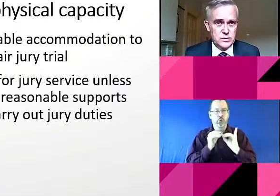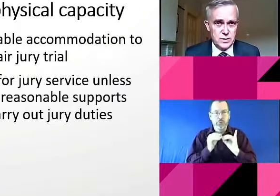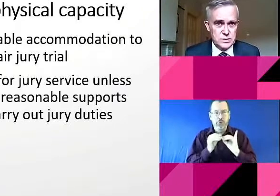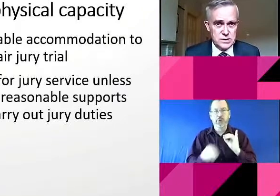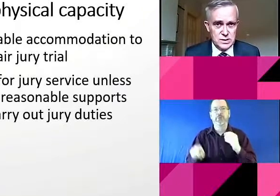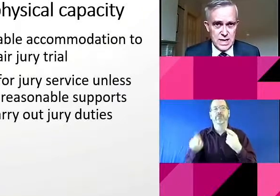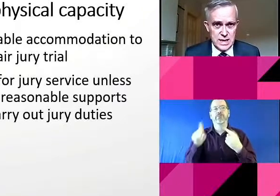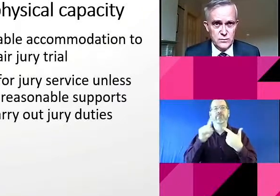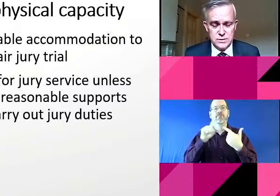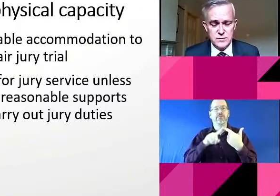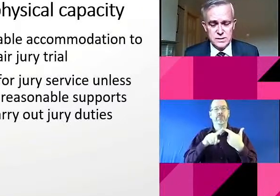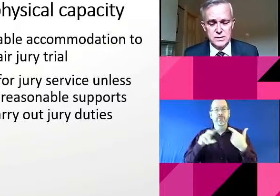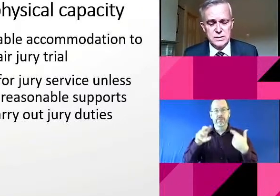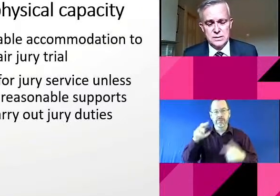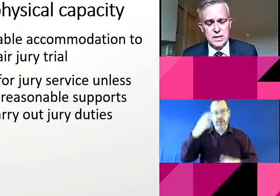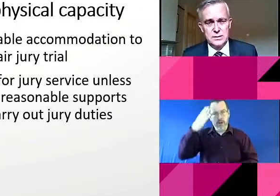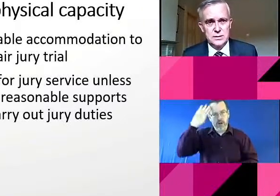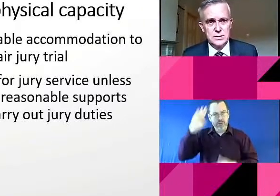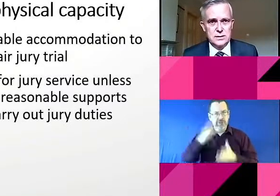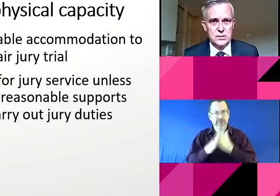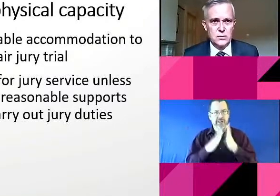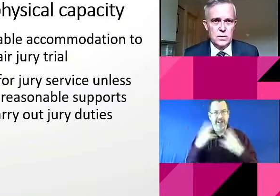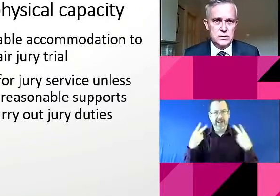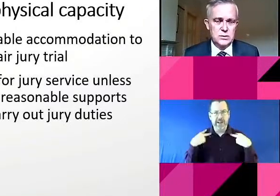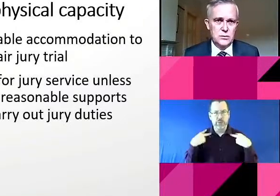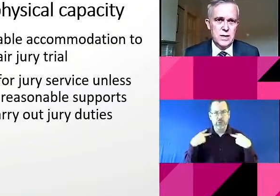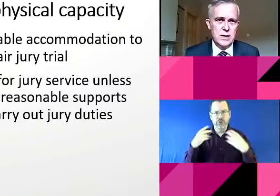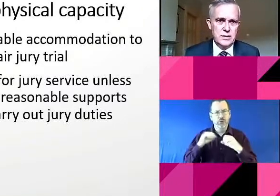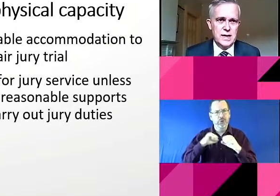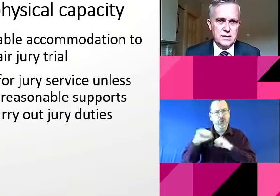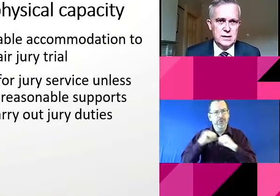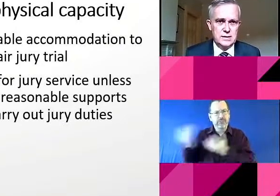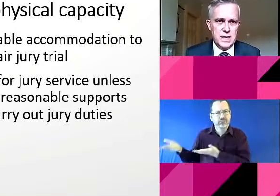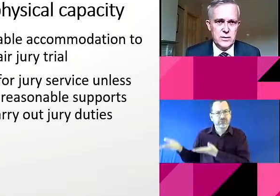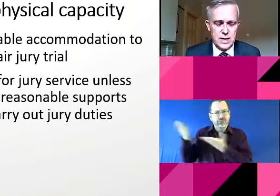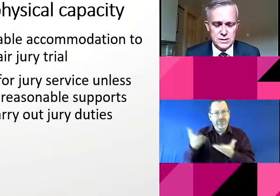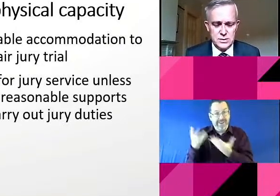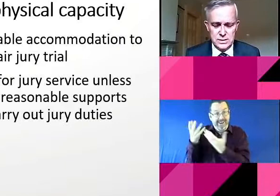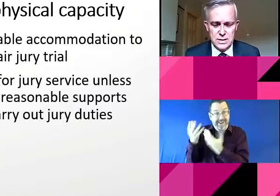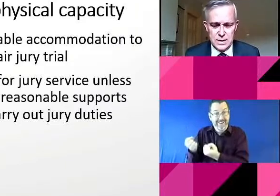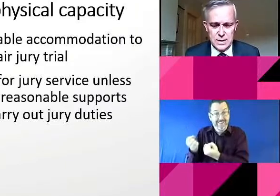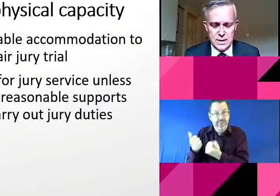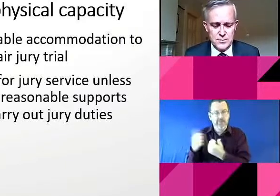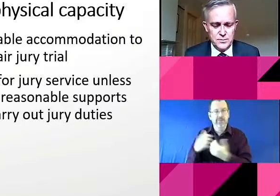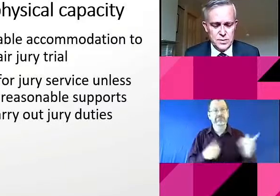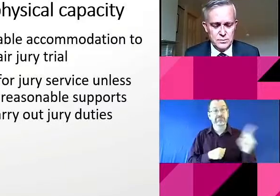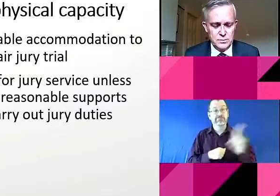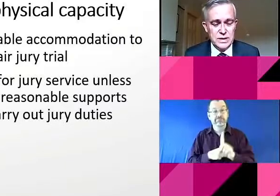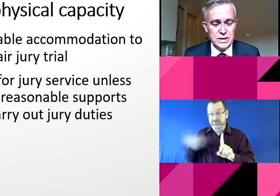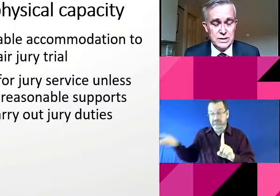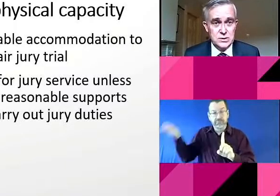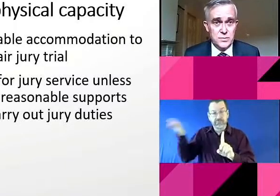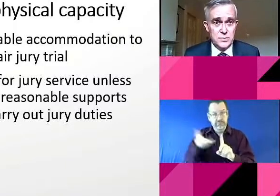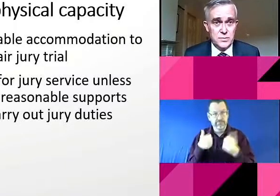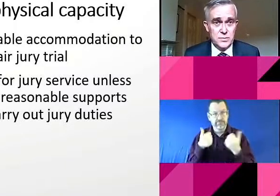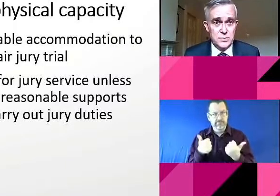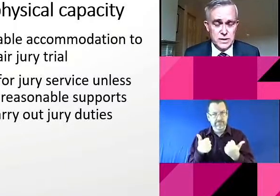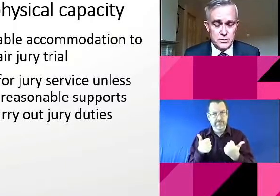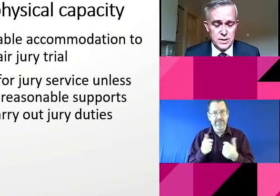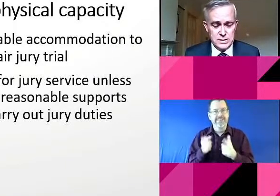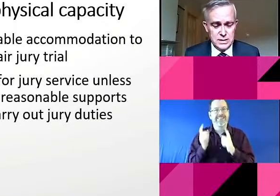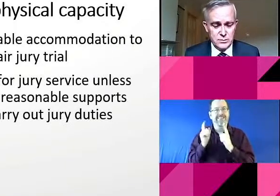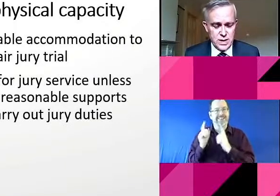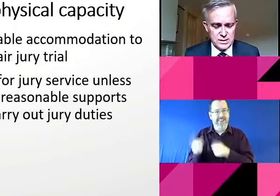in terms of Irish Sign Language facilities, and so on. So that has now actually been something that